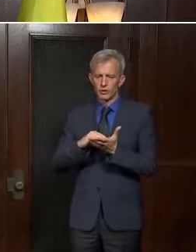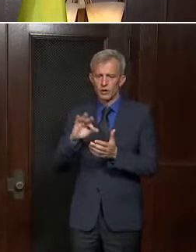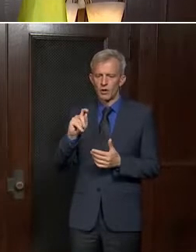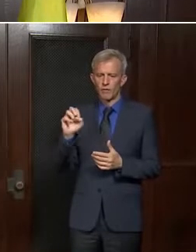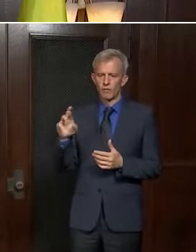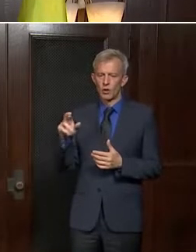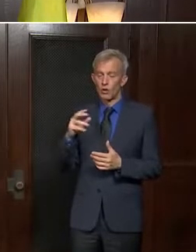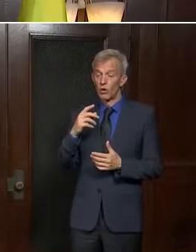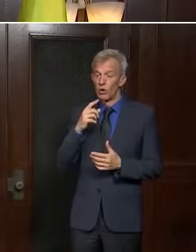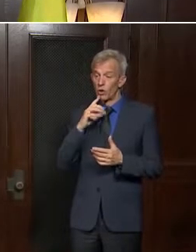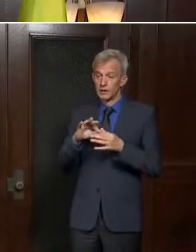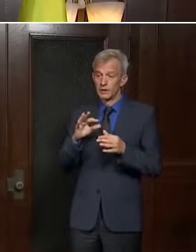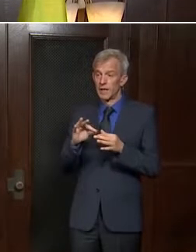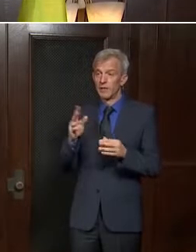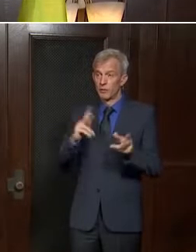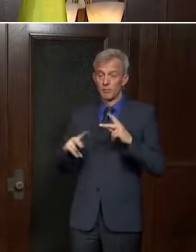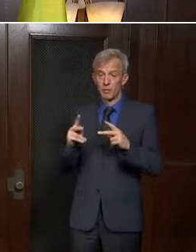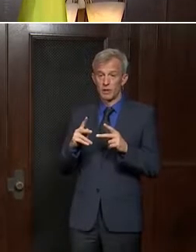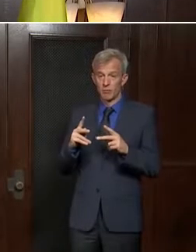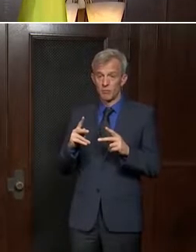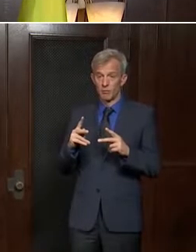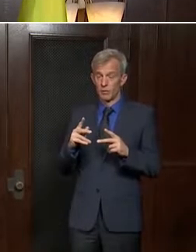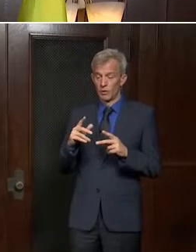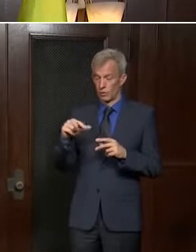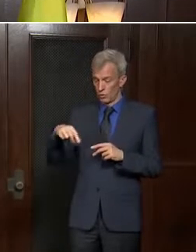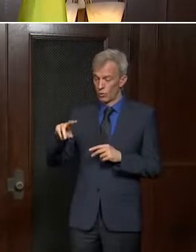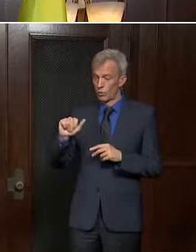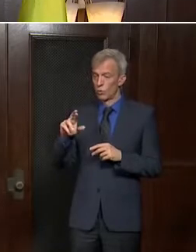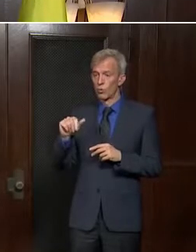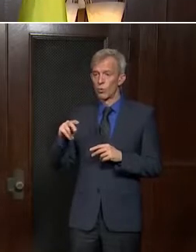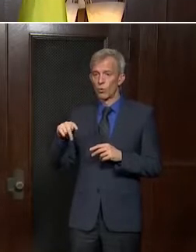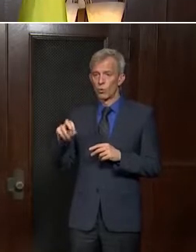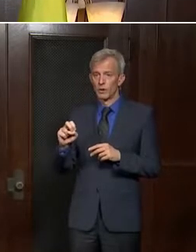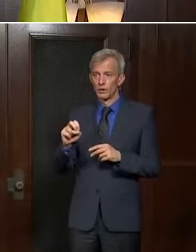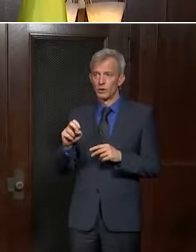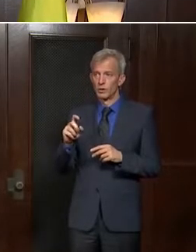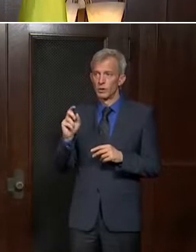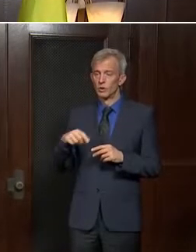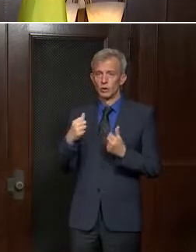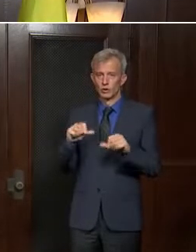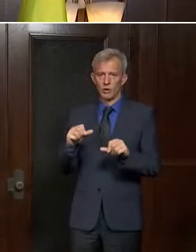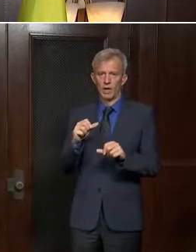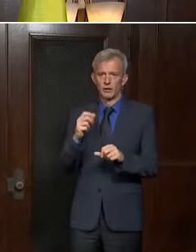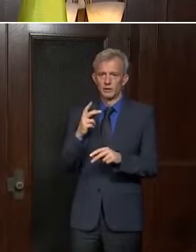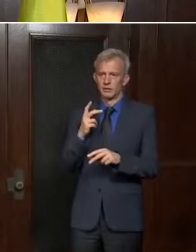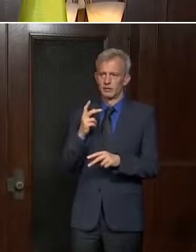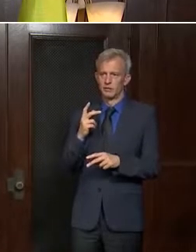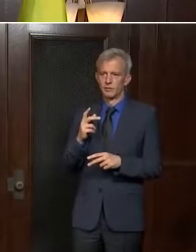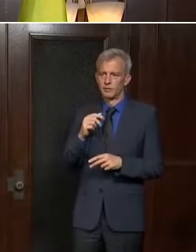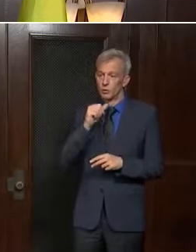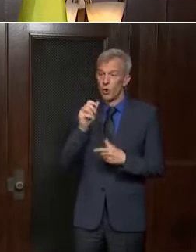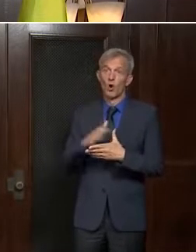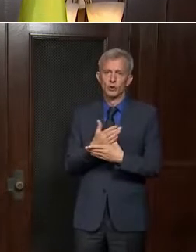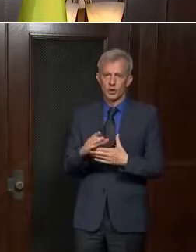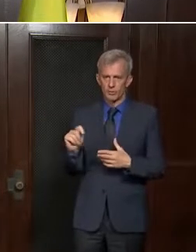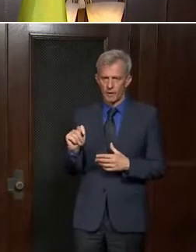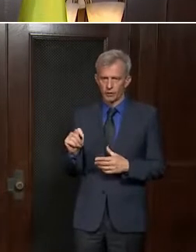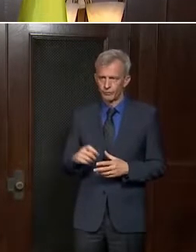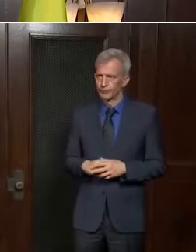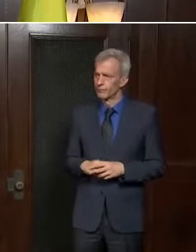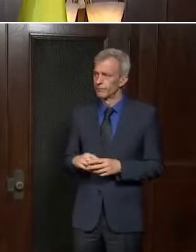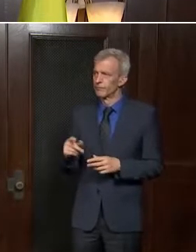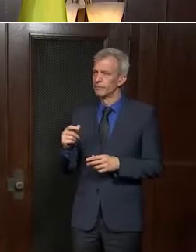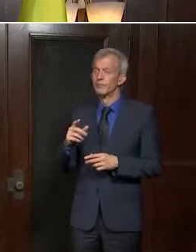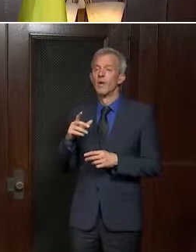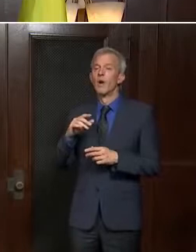who are quarantining should try to take those steps. Thank you. Sure. So all of our advice of what we do at Granada